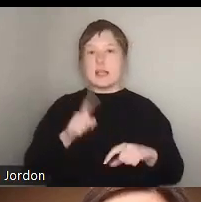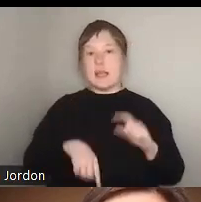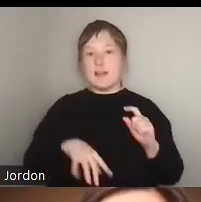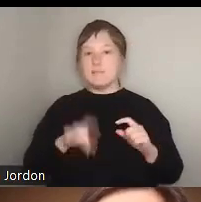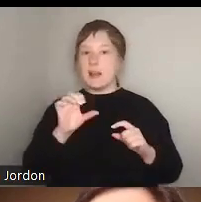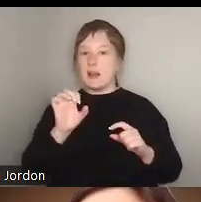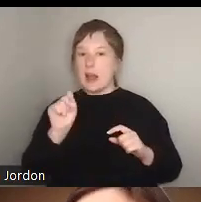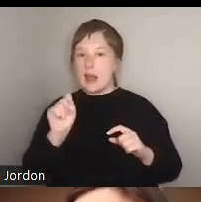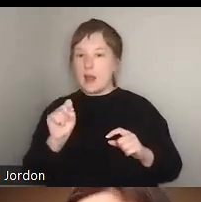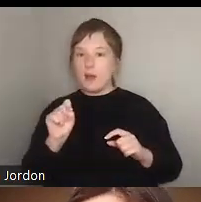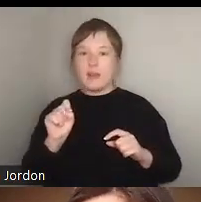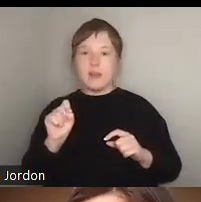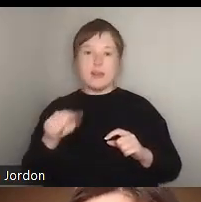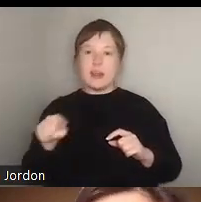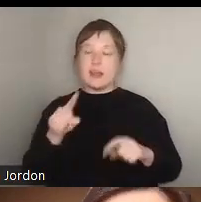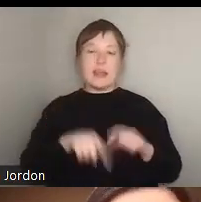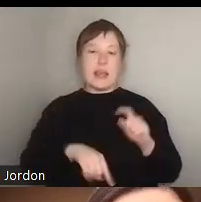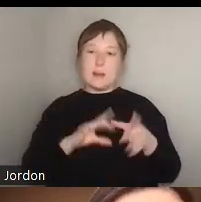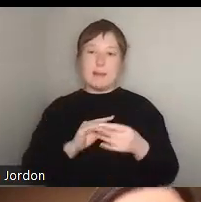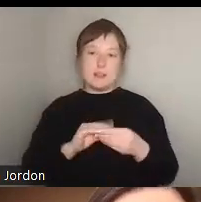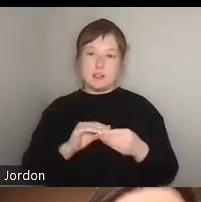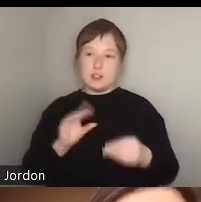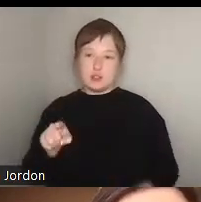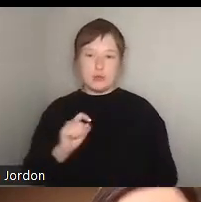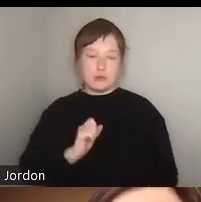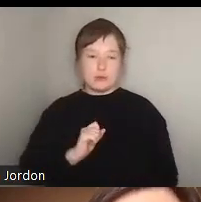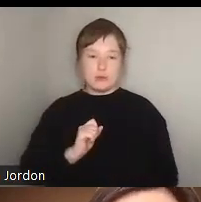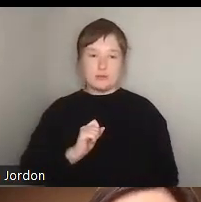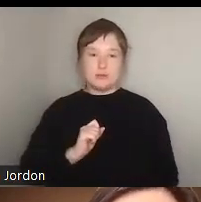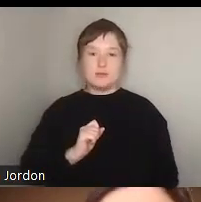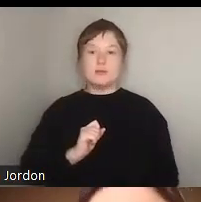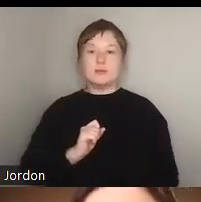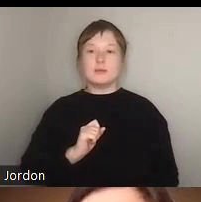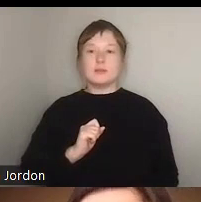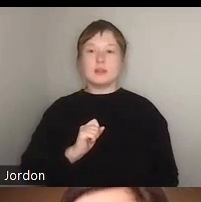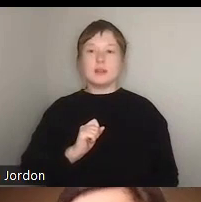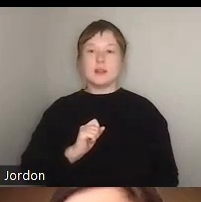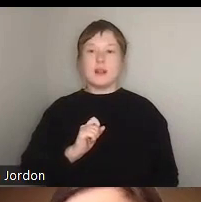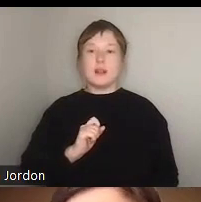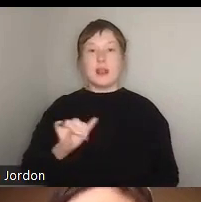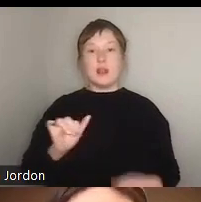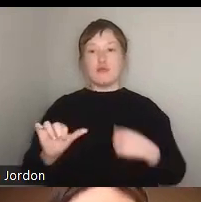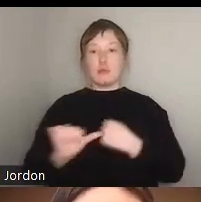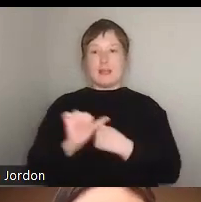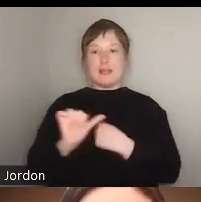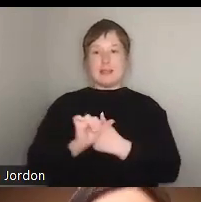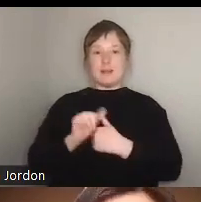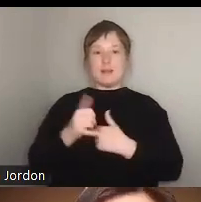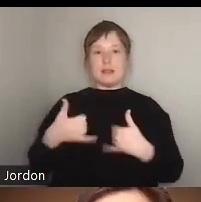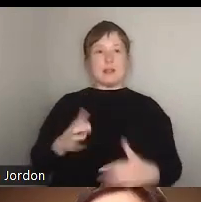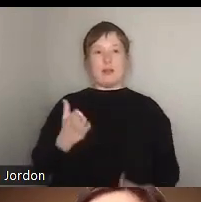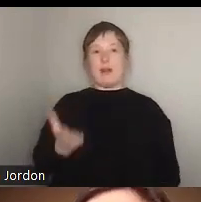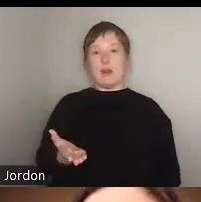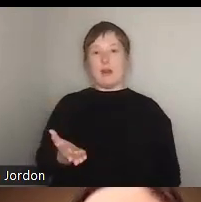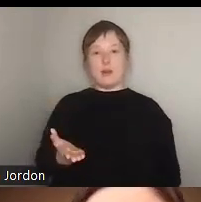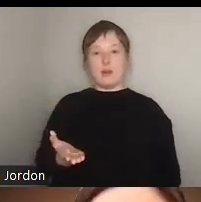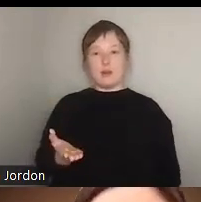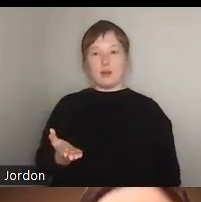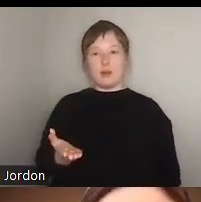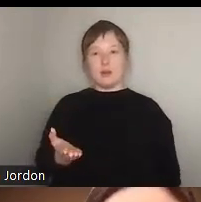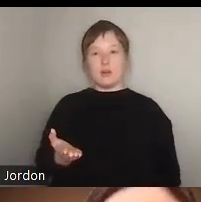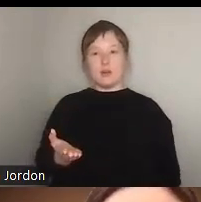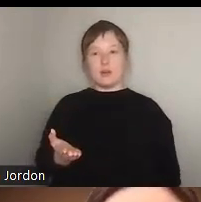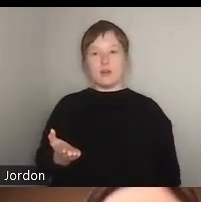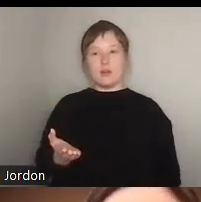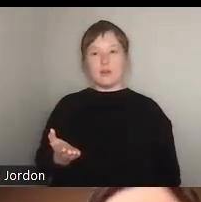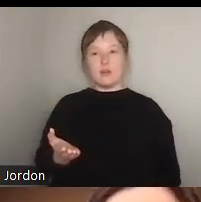out. They're not even allowed to message you. But that risk is still there. And that person is probably